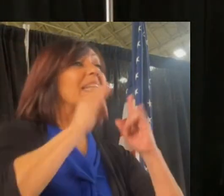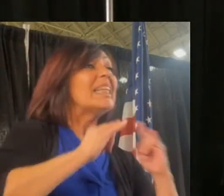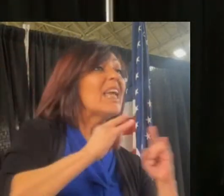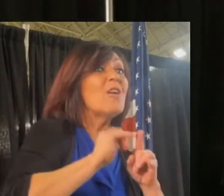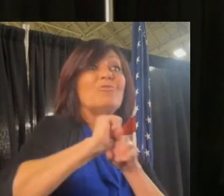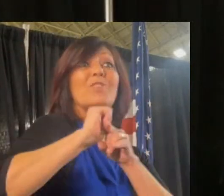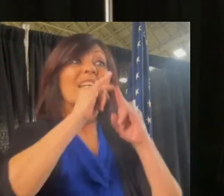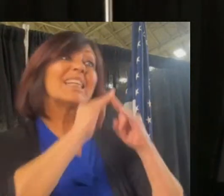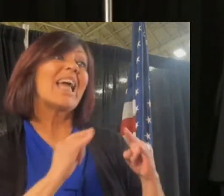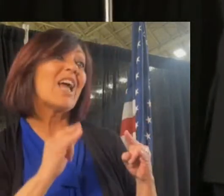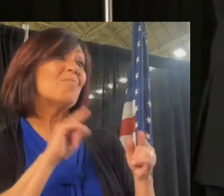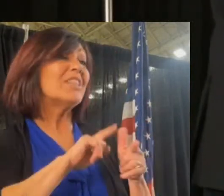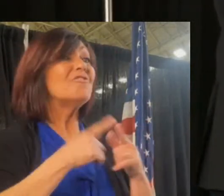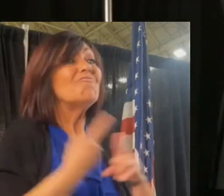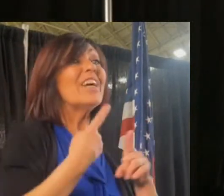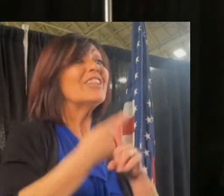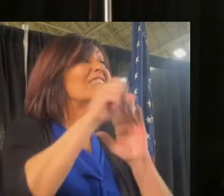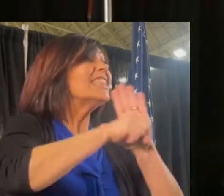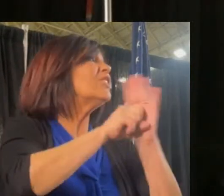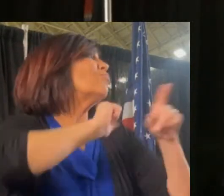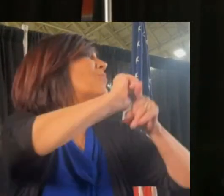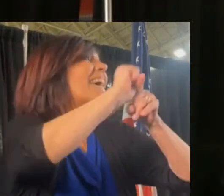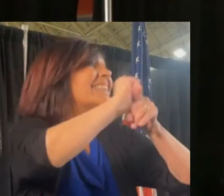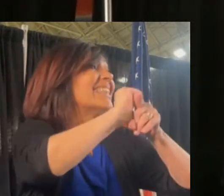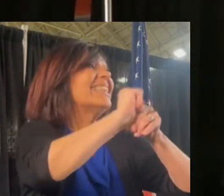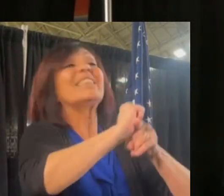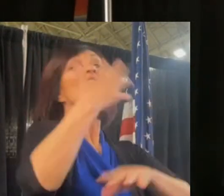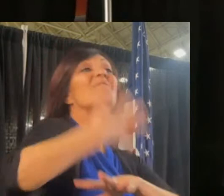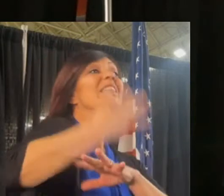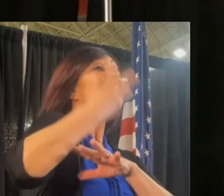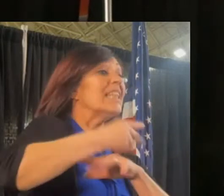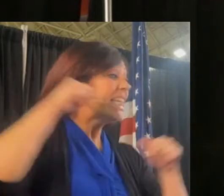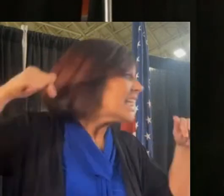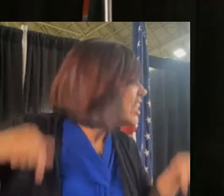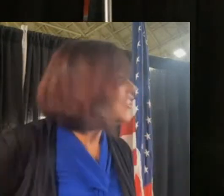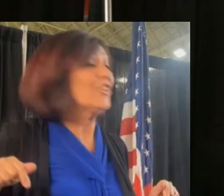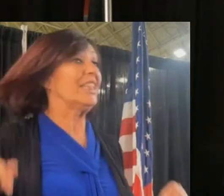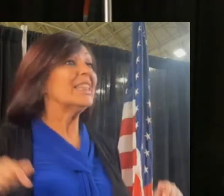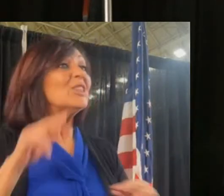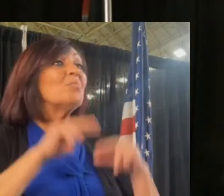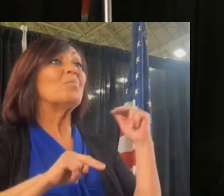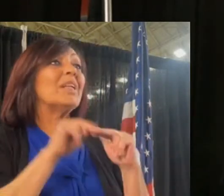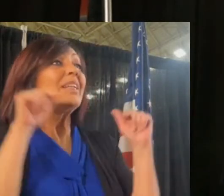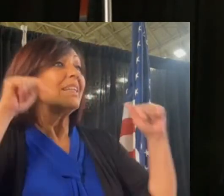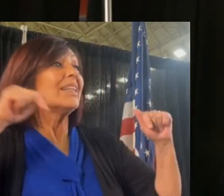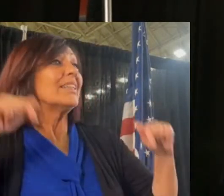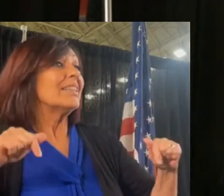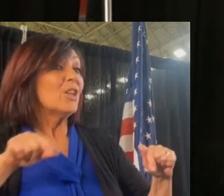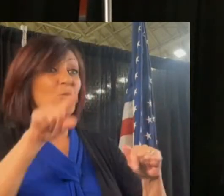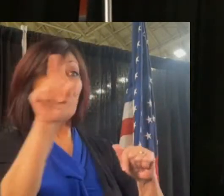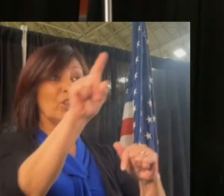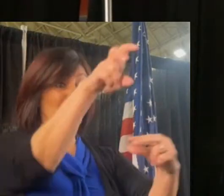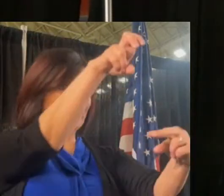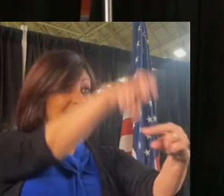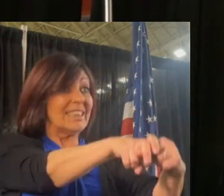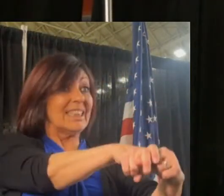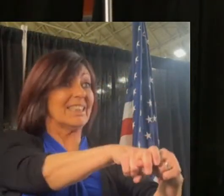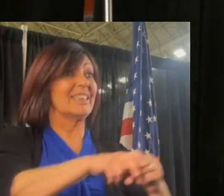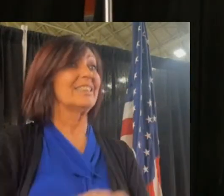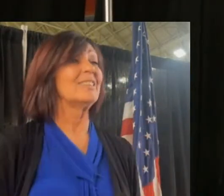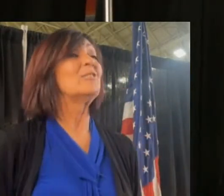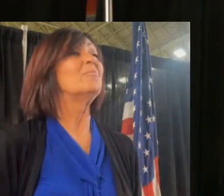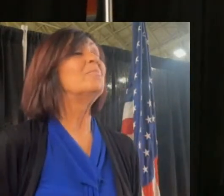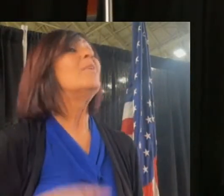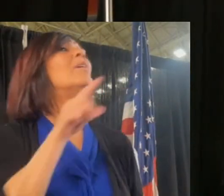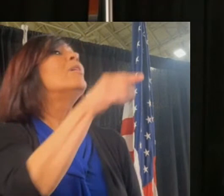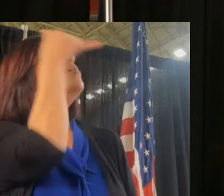of course, regular season practices 5 or 6 days a week right here in this building, right here on the field on which you are seated at tables right now.